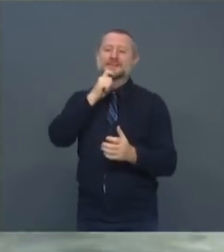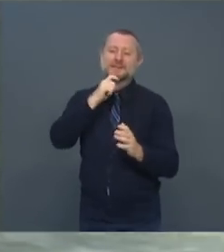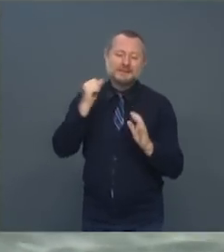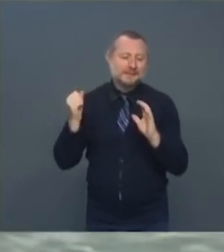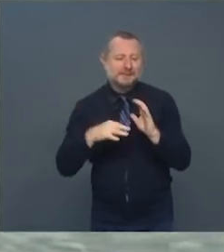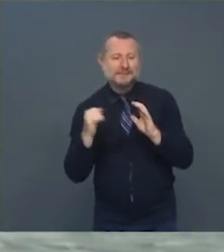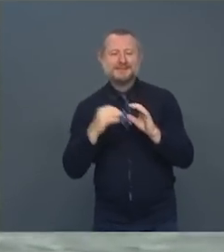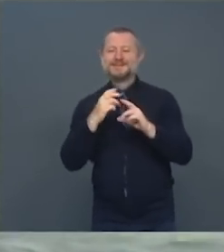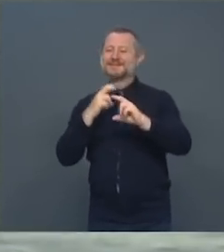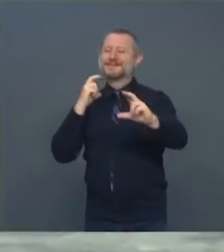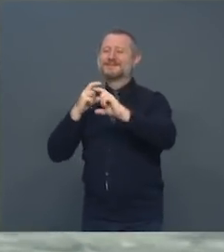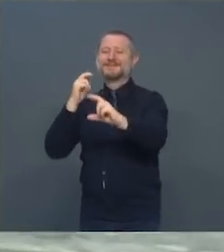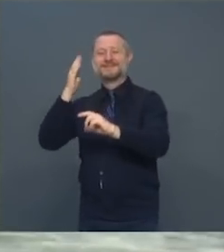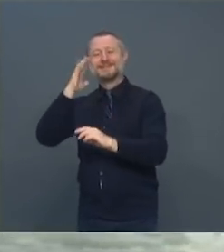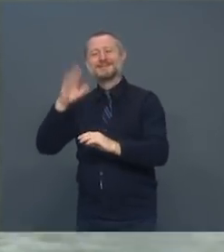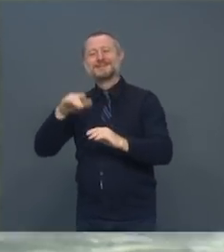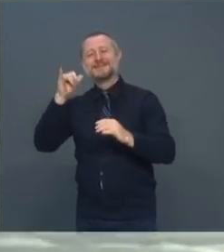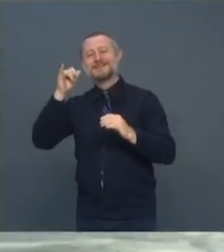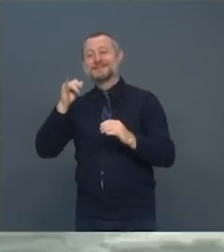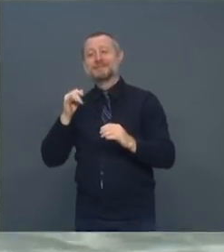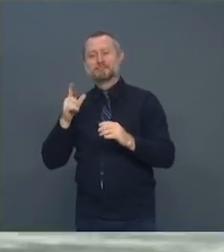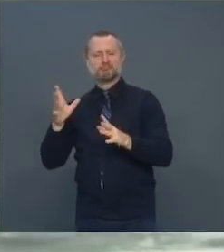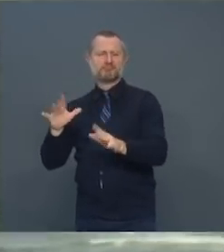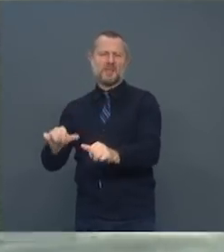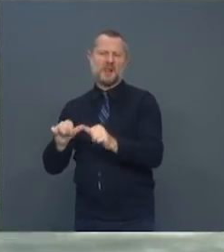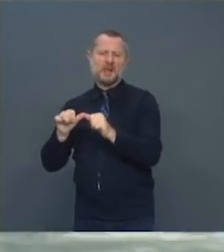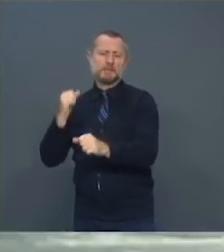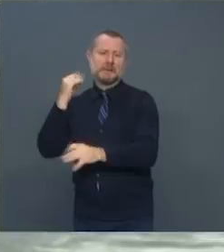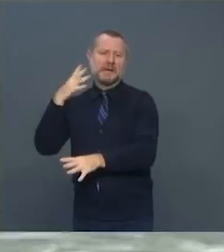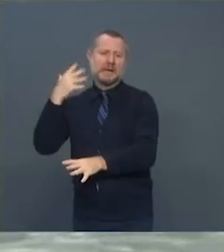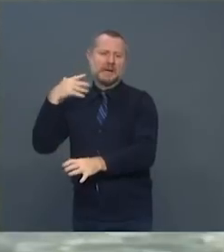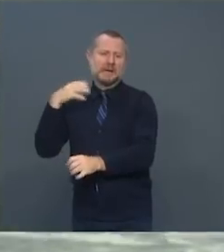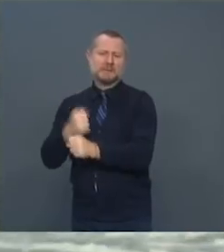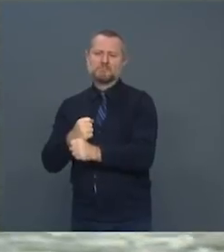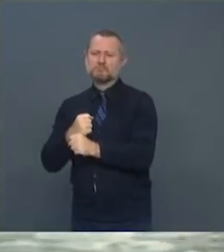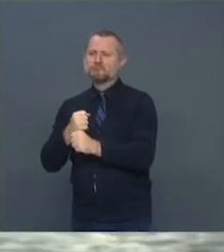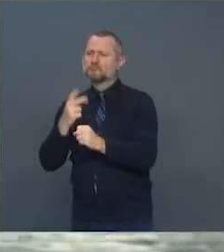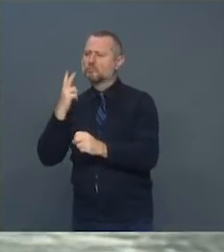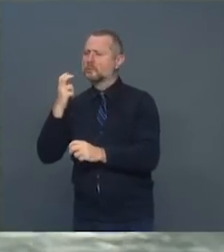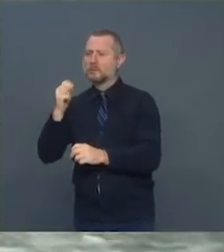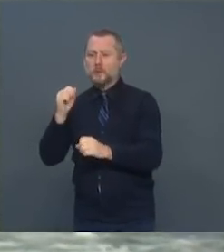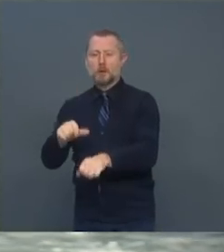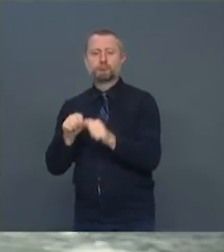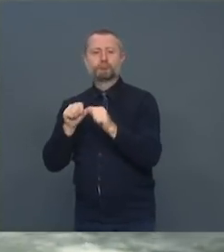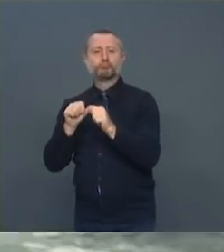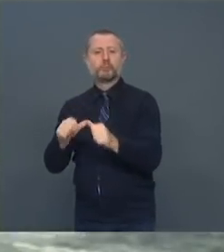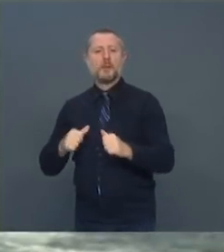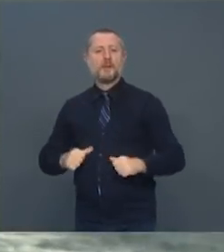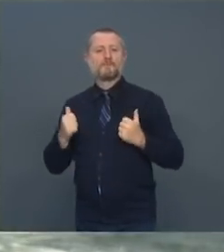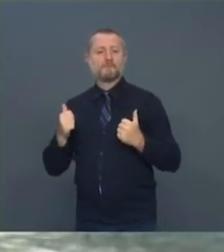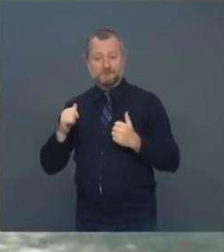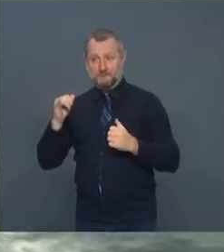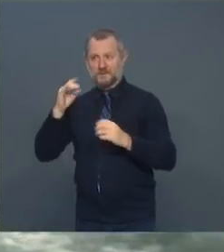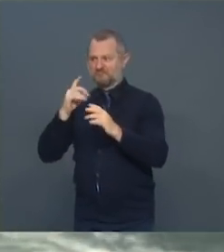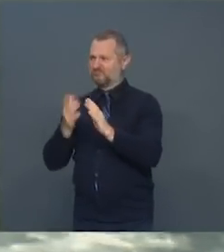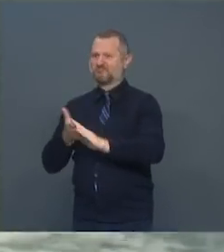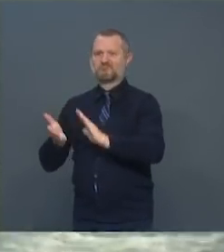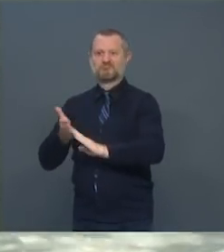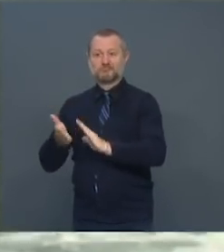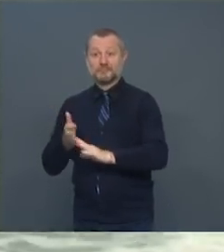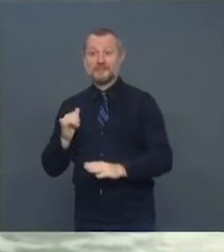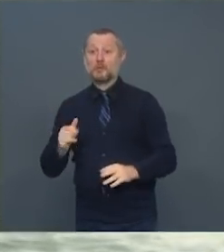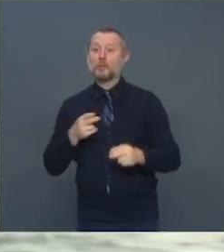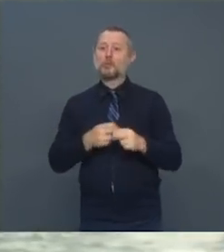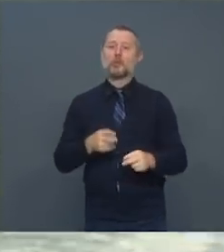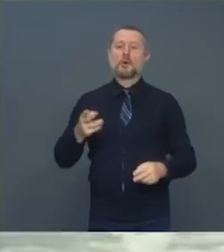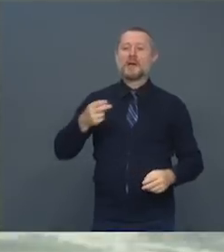be here long after we all are gone. This is the Hempstead Reef. We'll